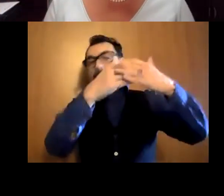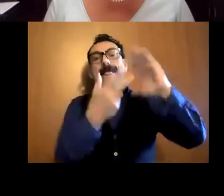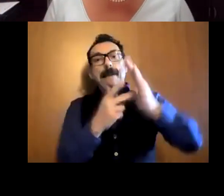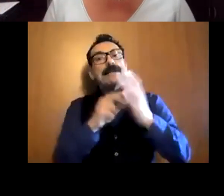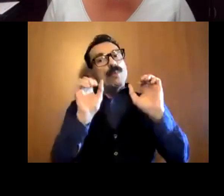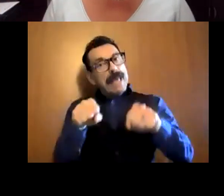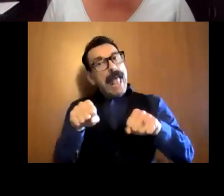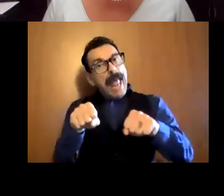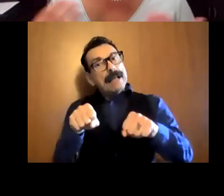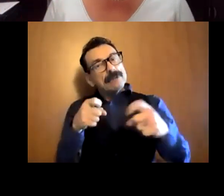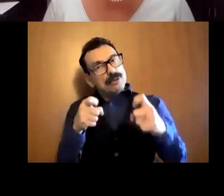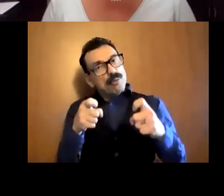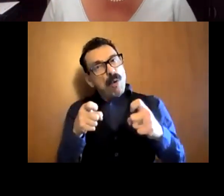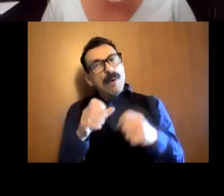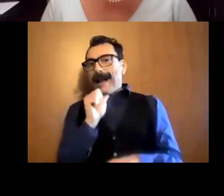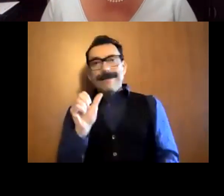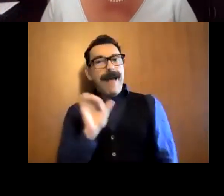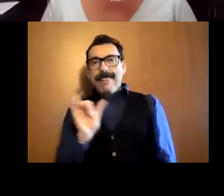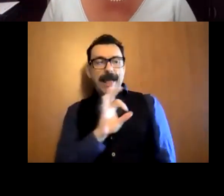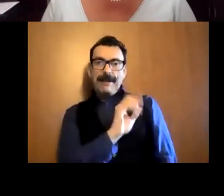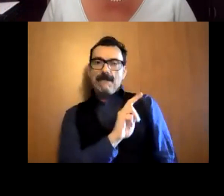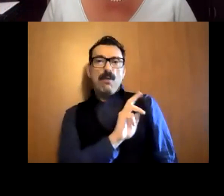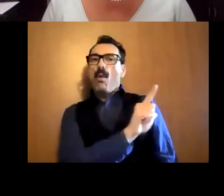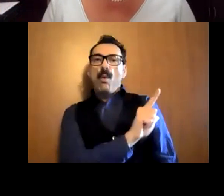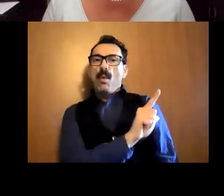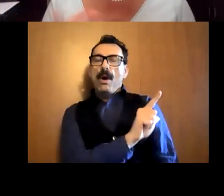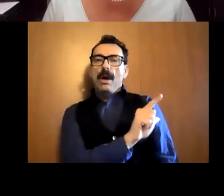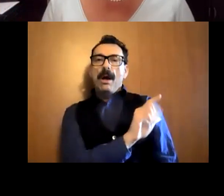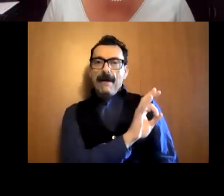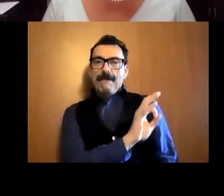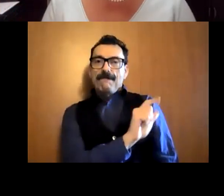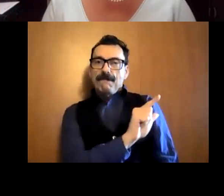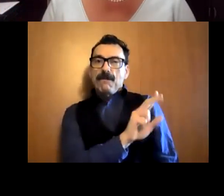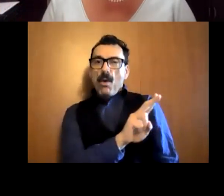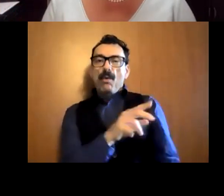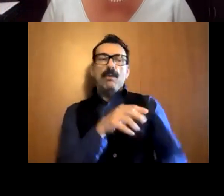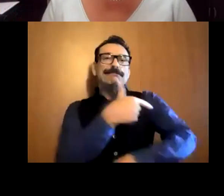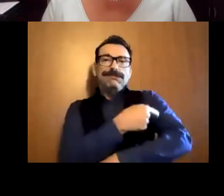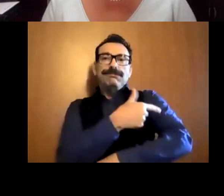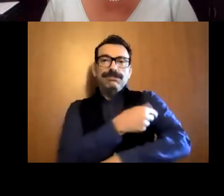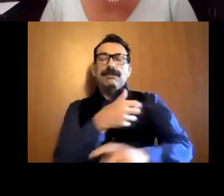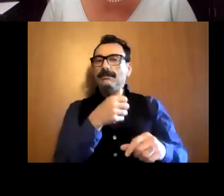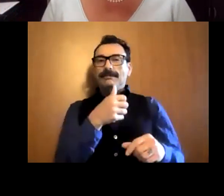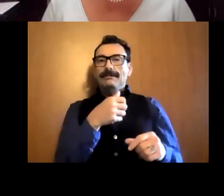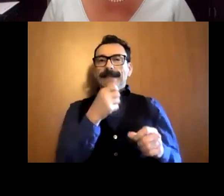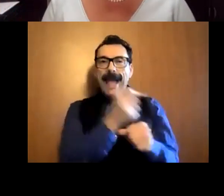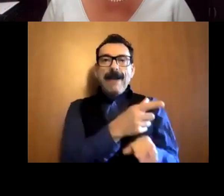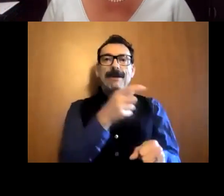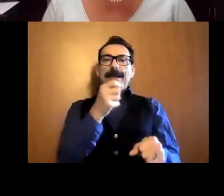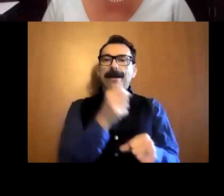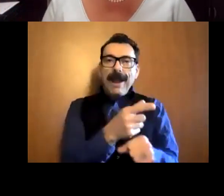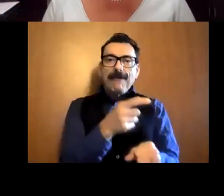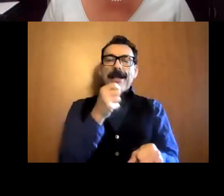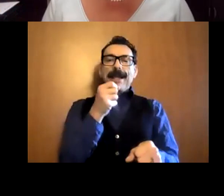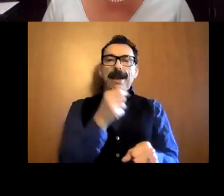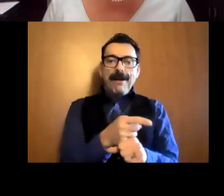every year. But there is a possibility that, this is something that we're going to see in the future and have to have continual vaccinations